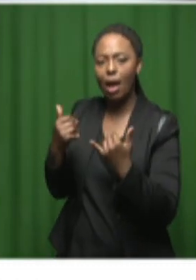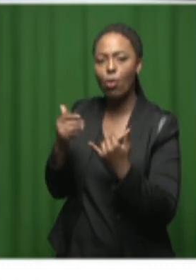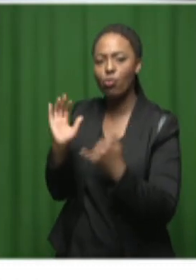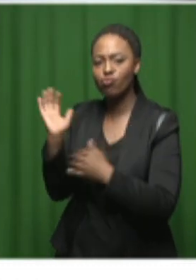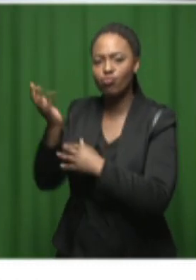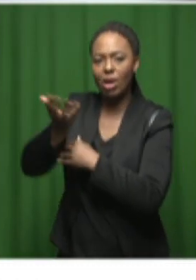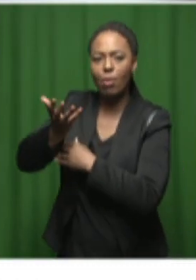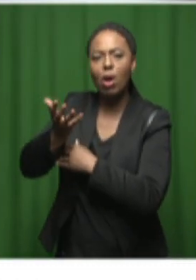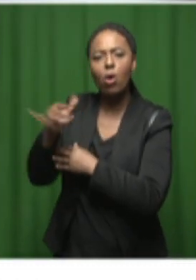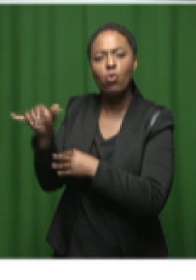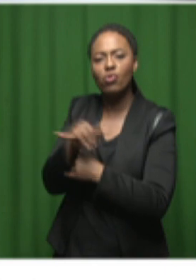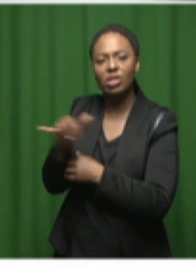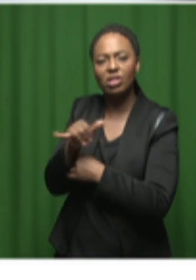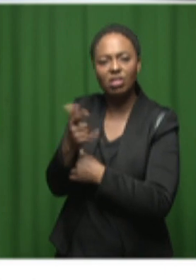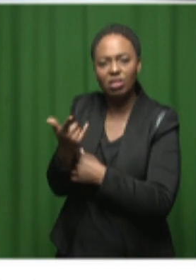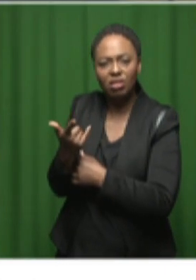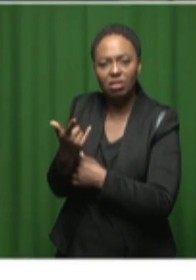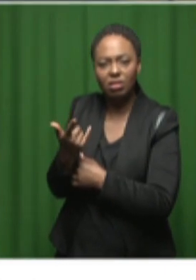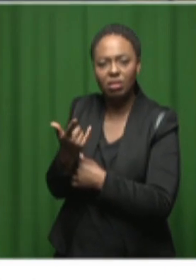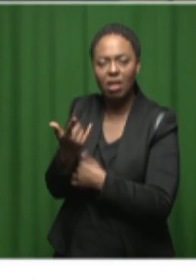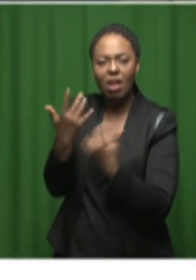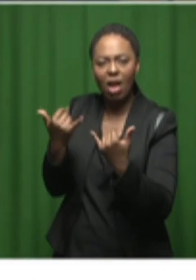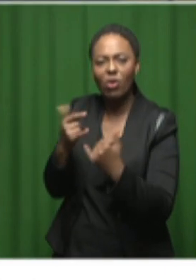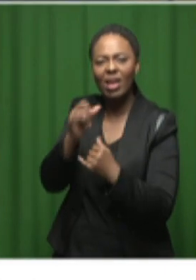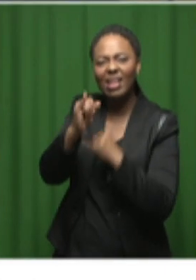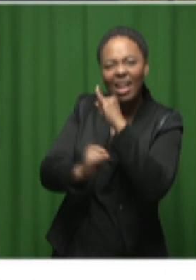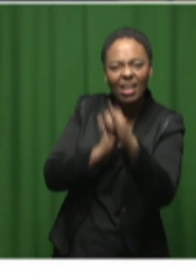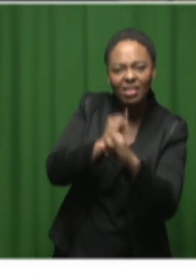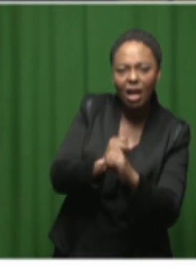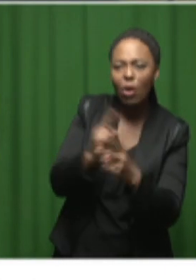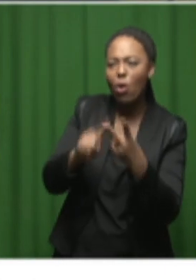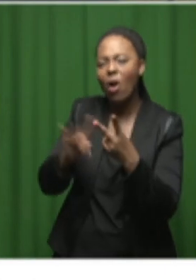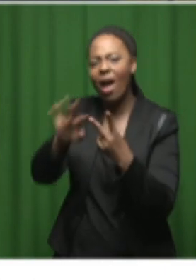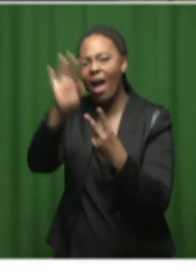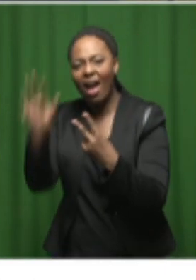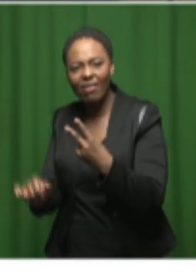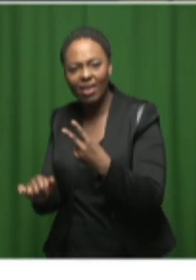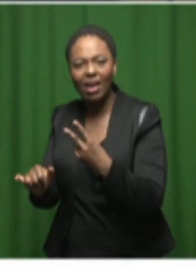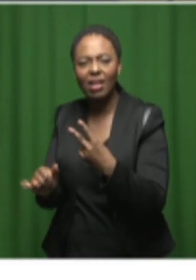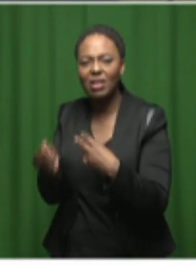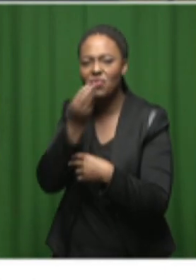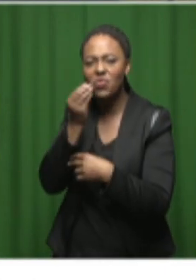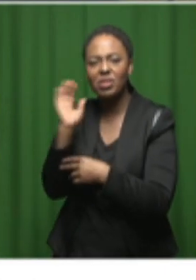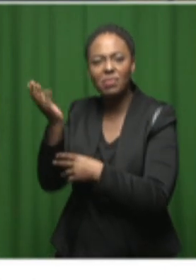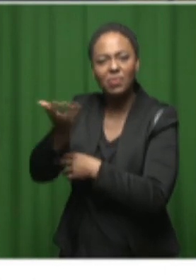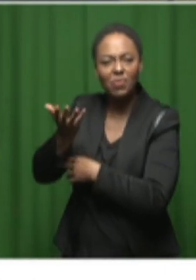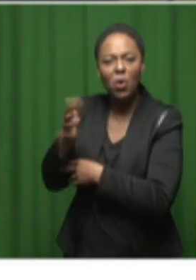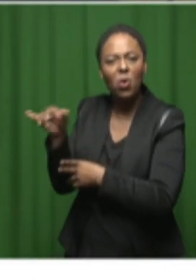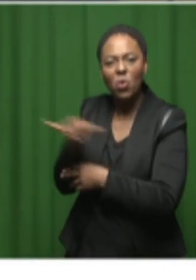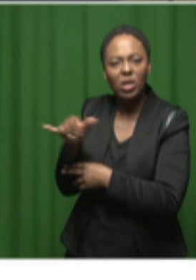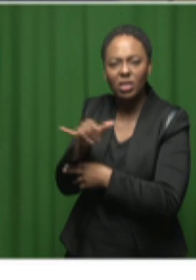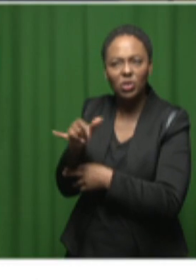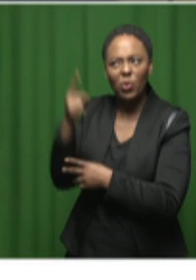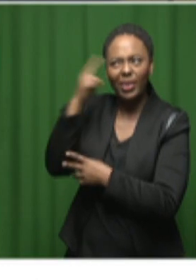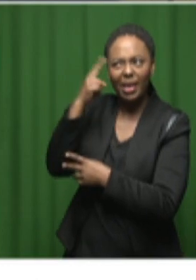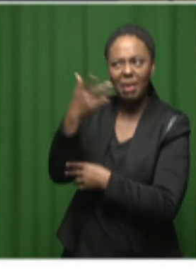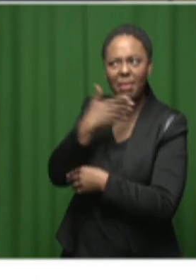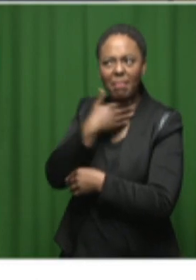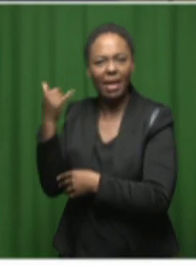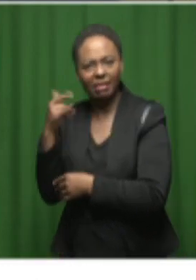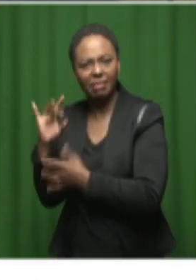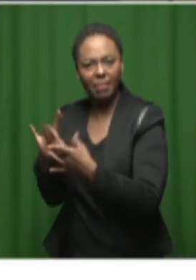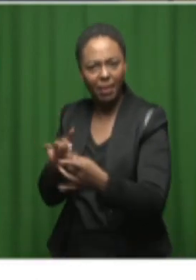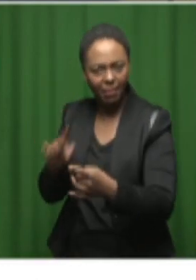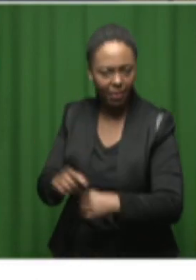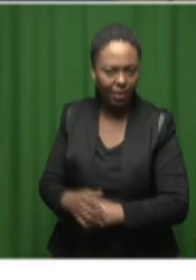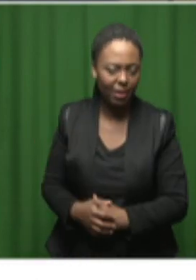closer to your heart? Your African cuisines, your international cuisines, or you just sample each and any cuisine that you are in the mood for?